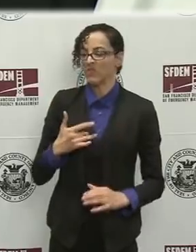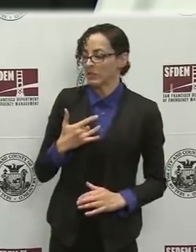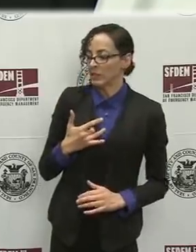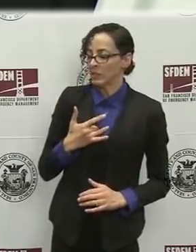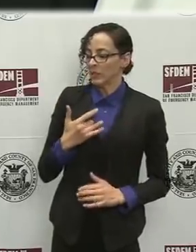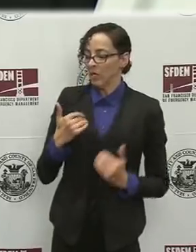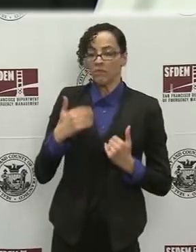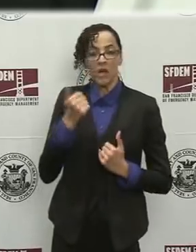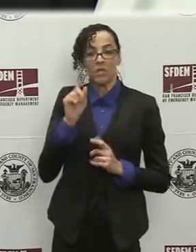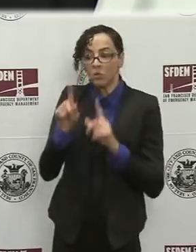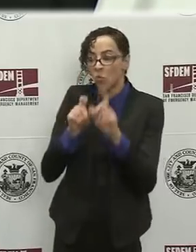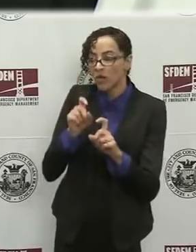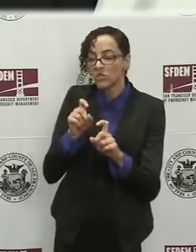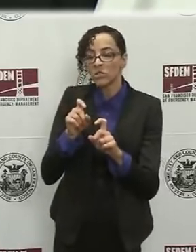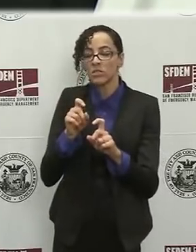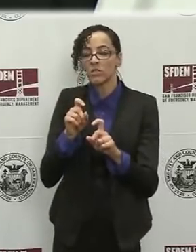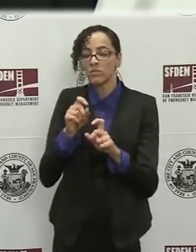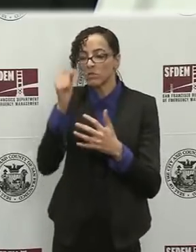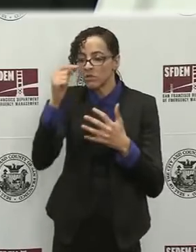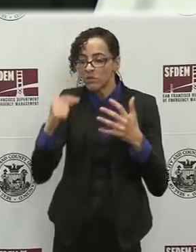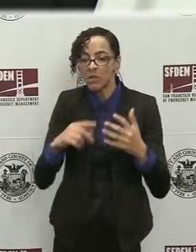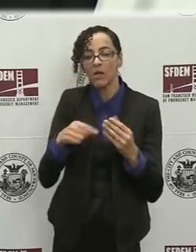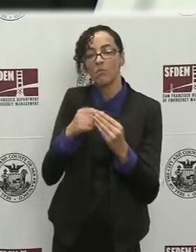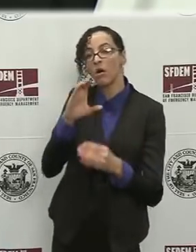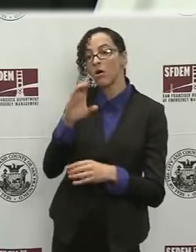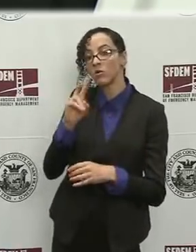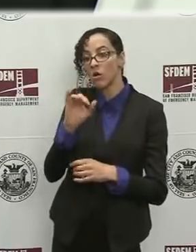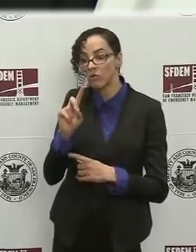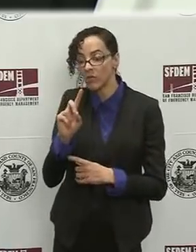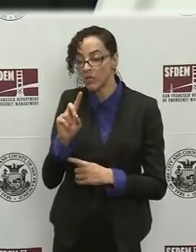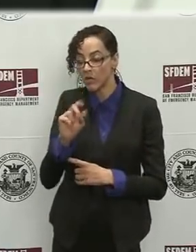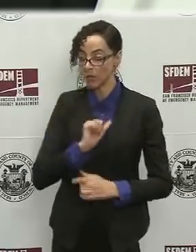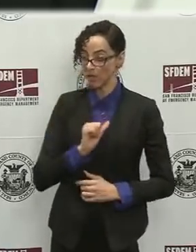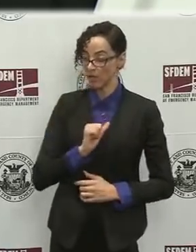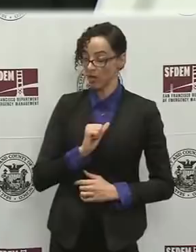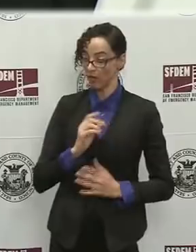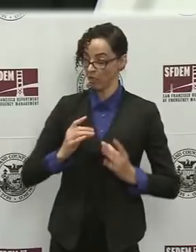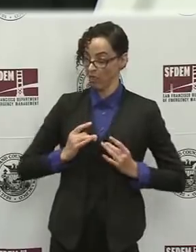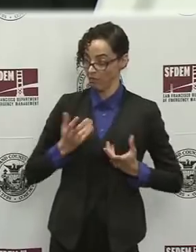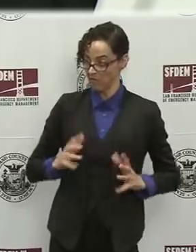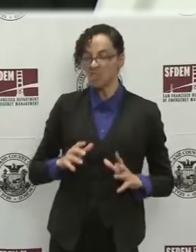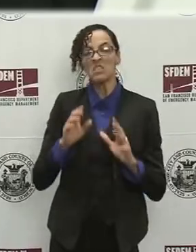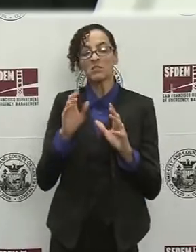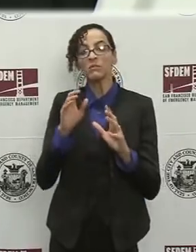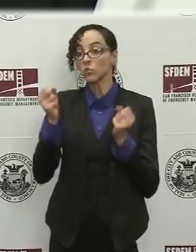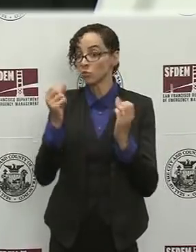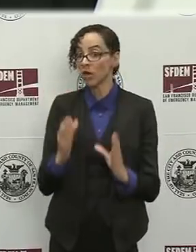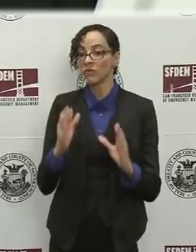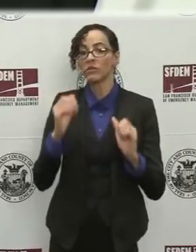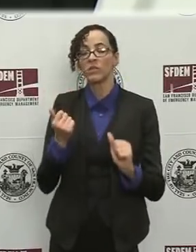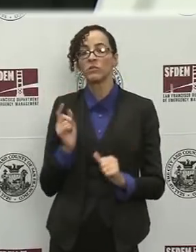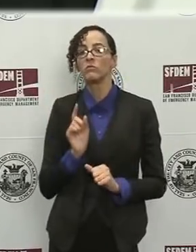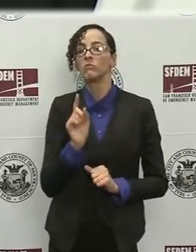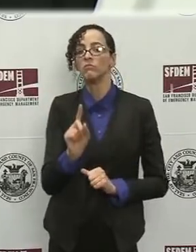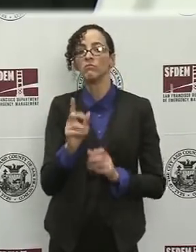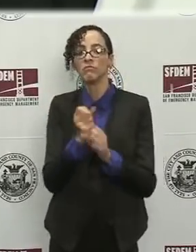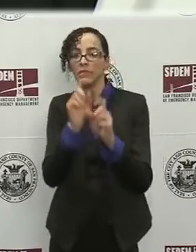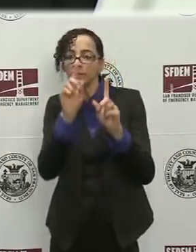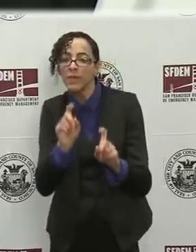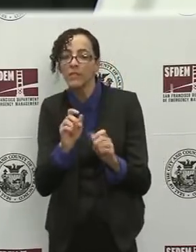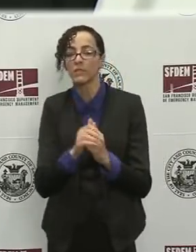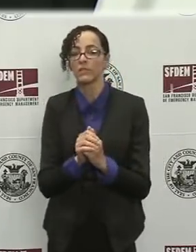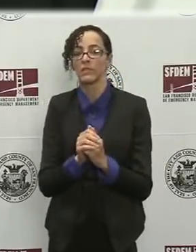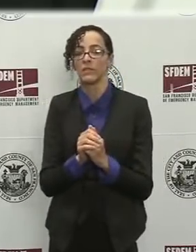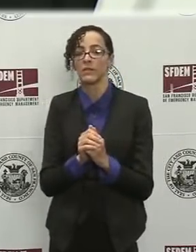COVID-19 related, they will be able to get immediately tested. We need to give our drivers that certainty. If they are sick, they should